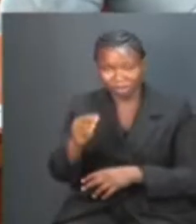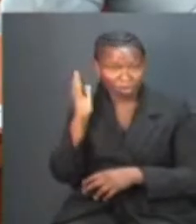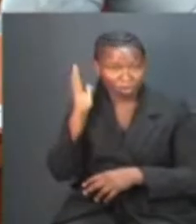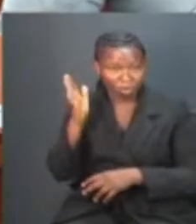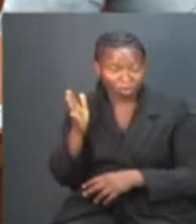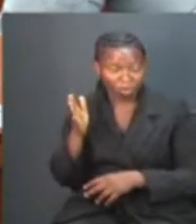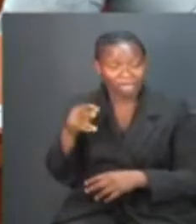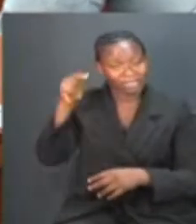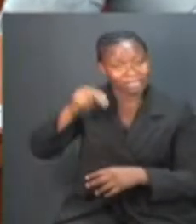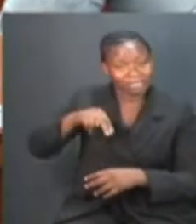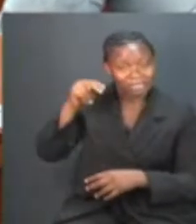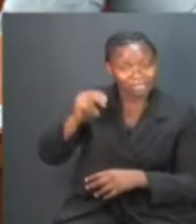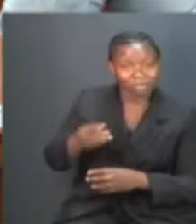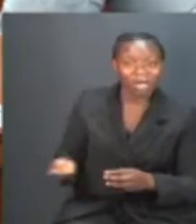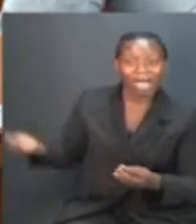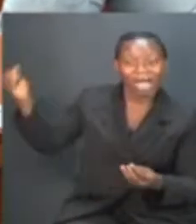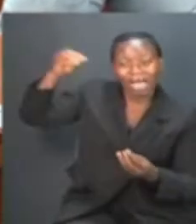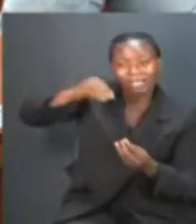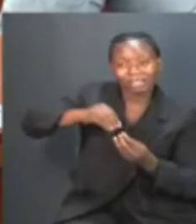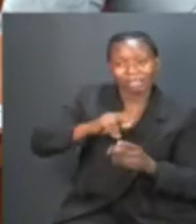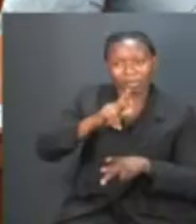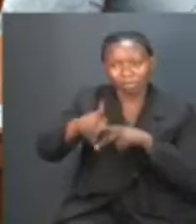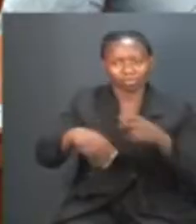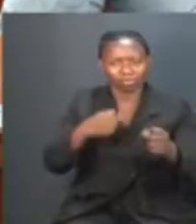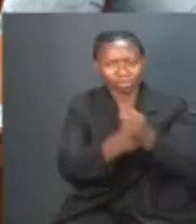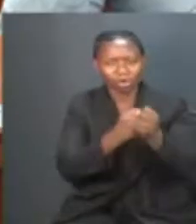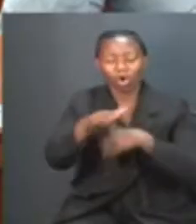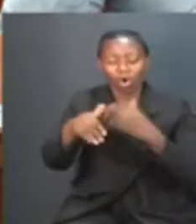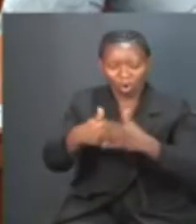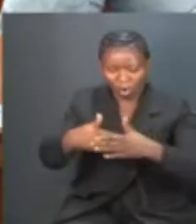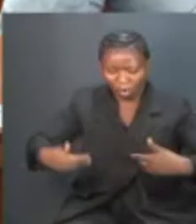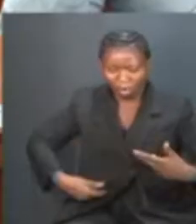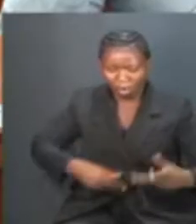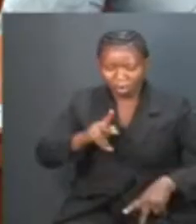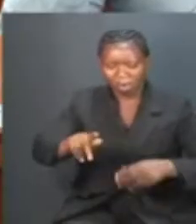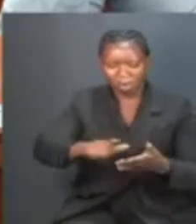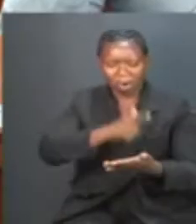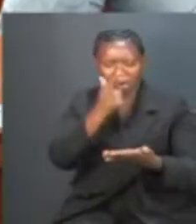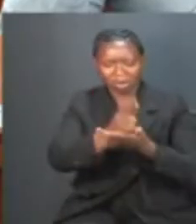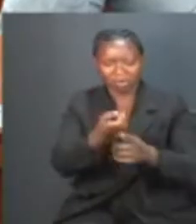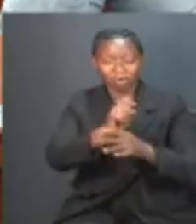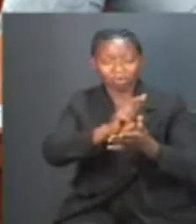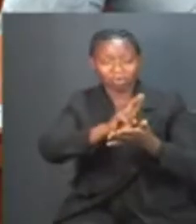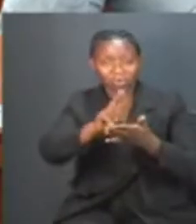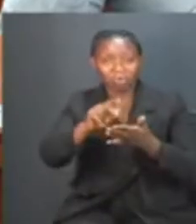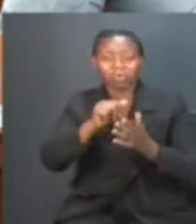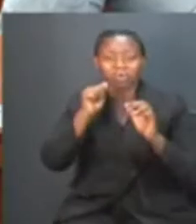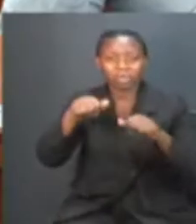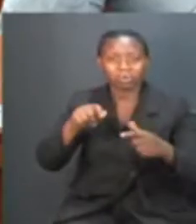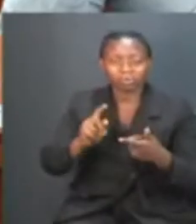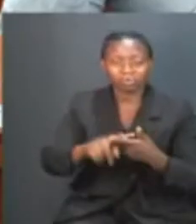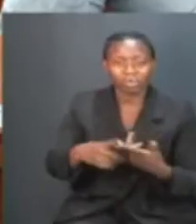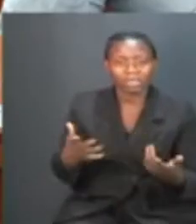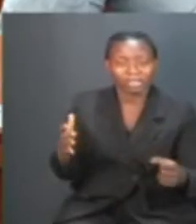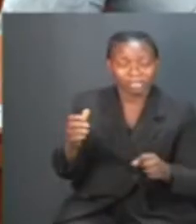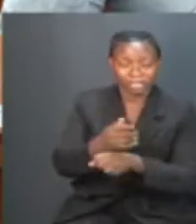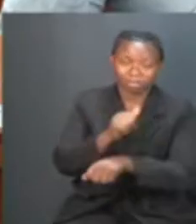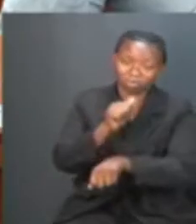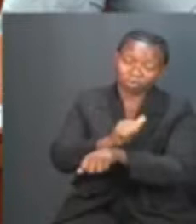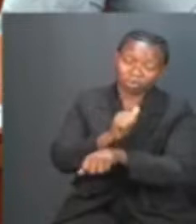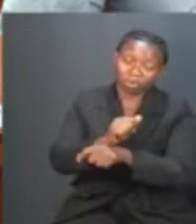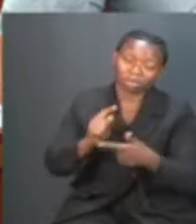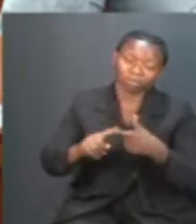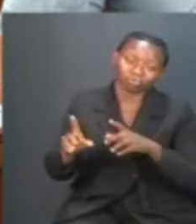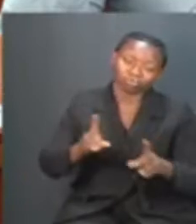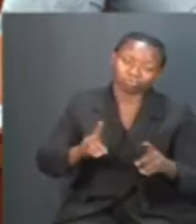also require additional hands. And all these young people who are graduating from universities will be able to also get